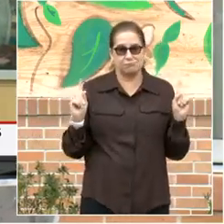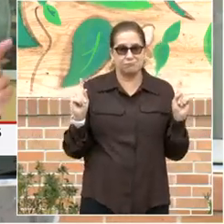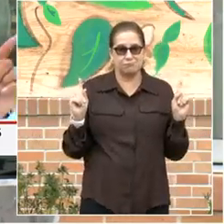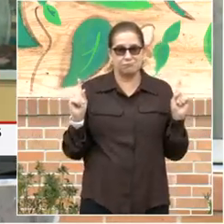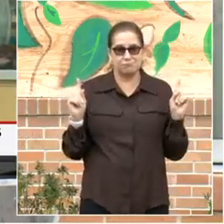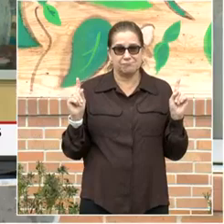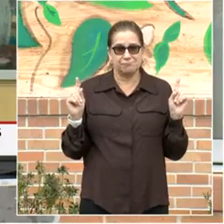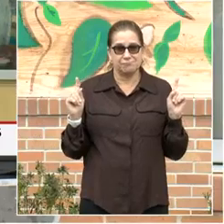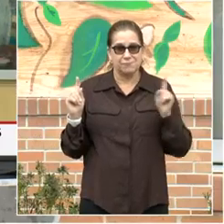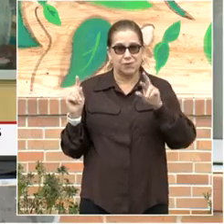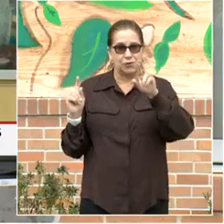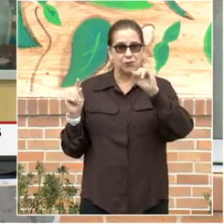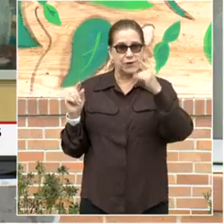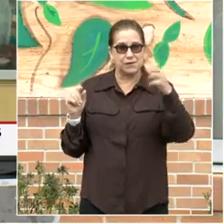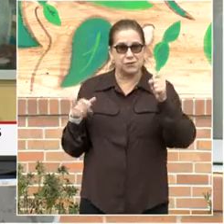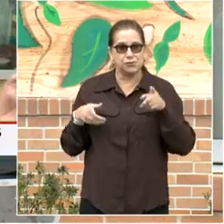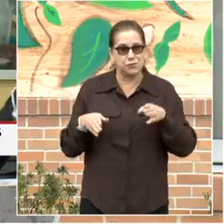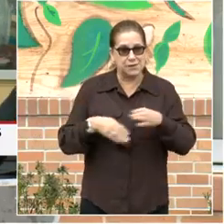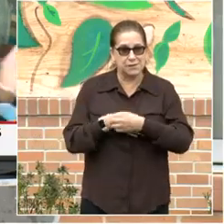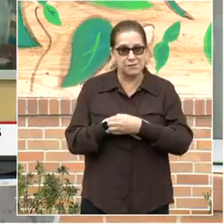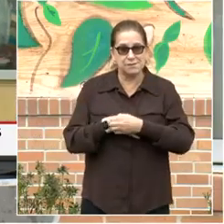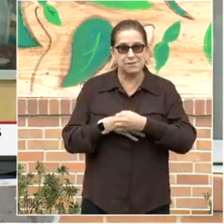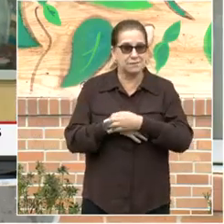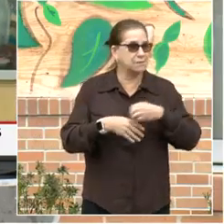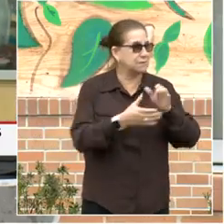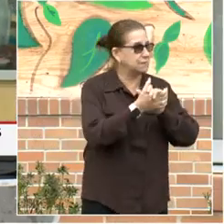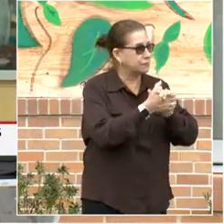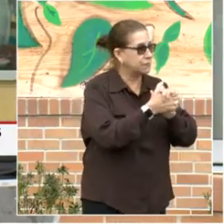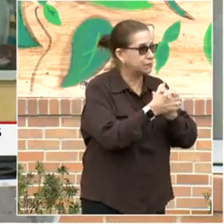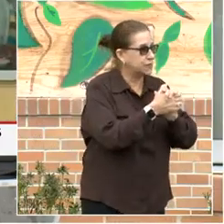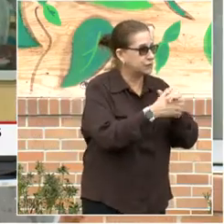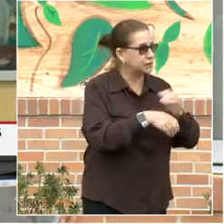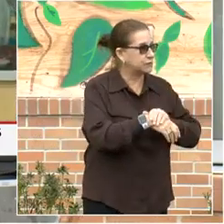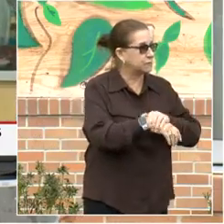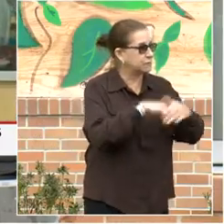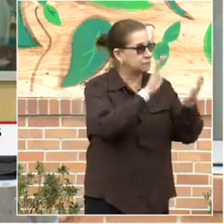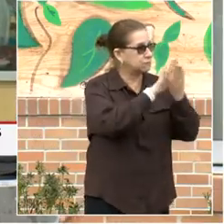Road. So I know that feeling. So congratulations. Let's hear it for your commissioner.